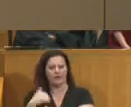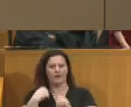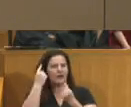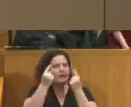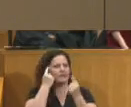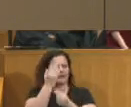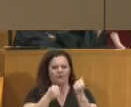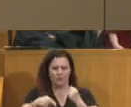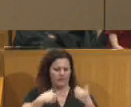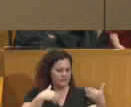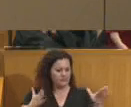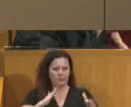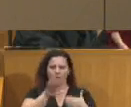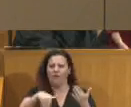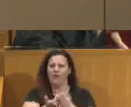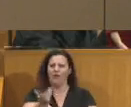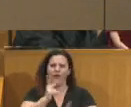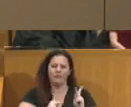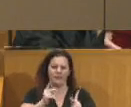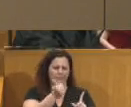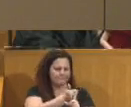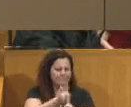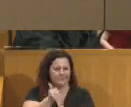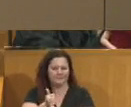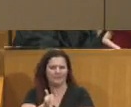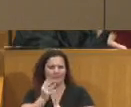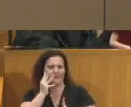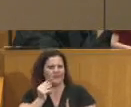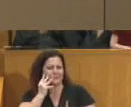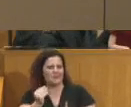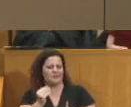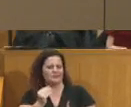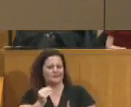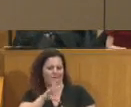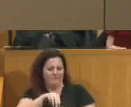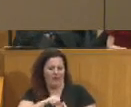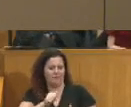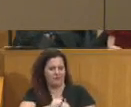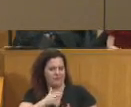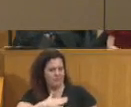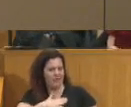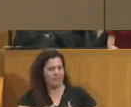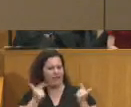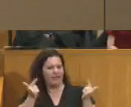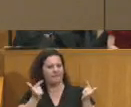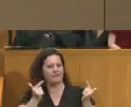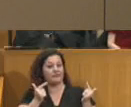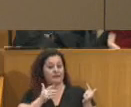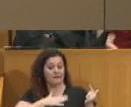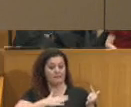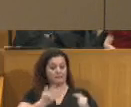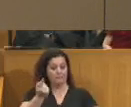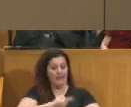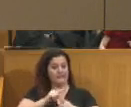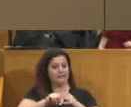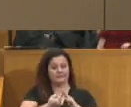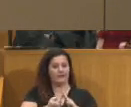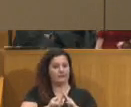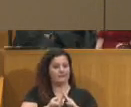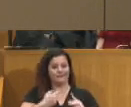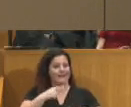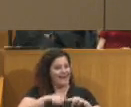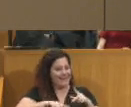leader in your pursuit of happiness and welfare of every Charlottean who lives here. We're glad to